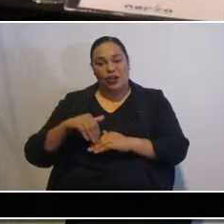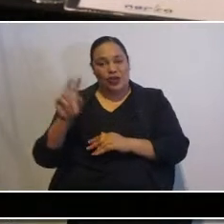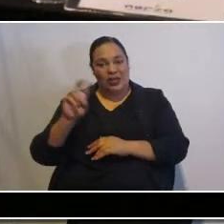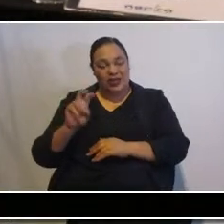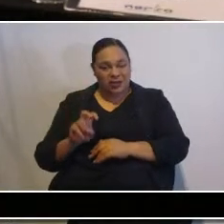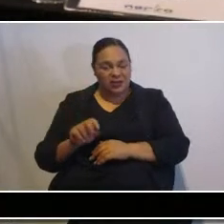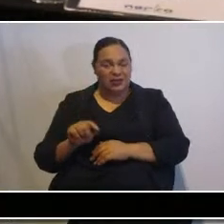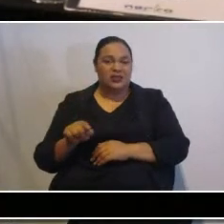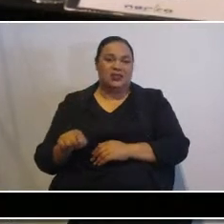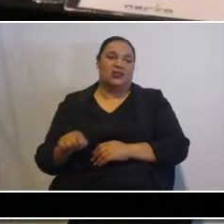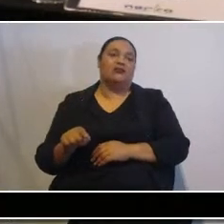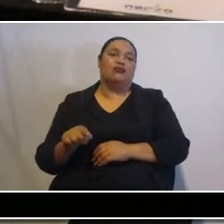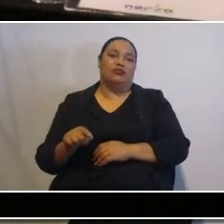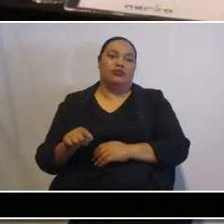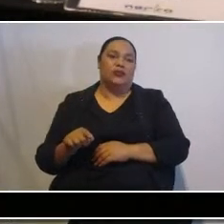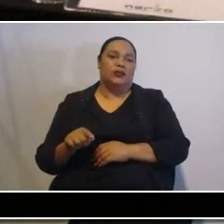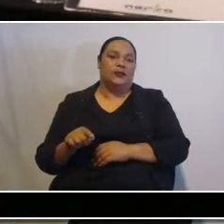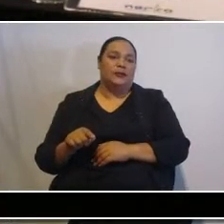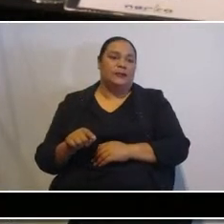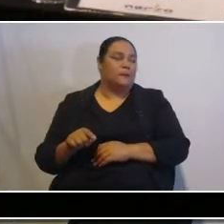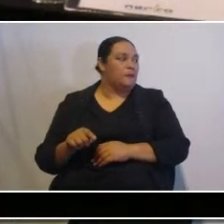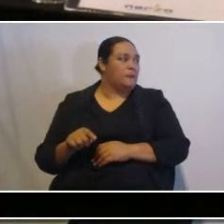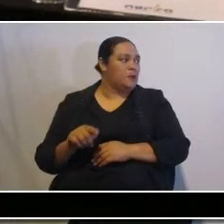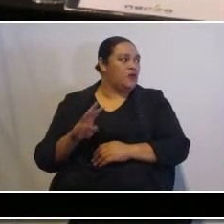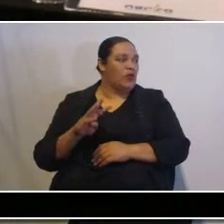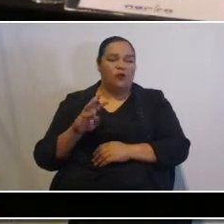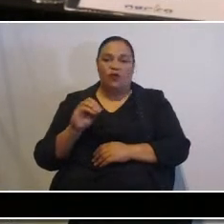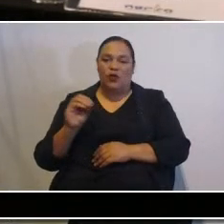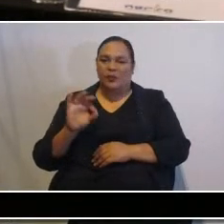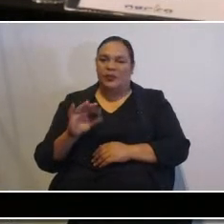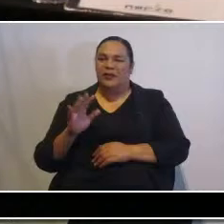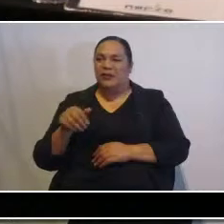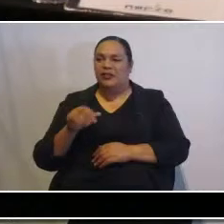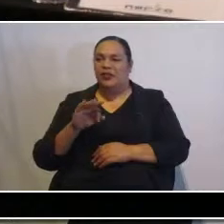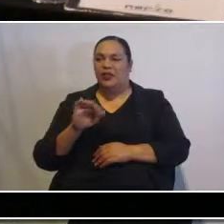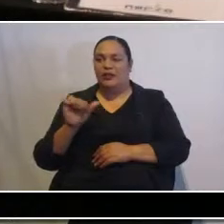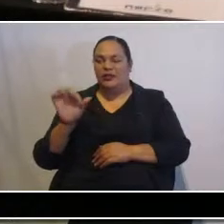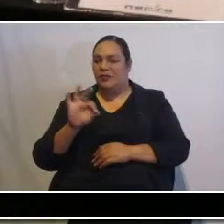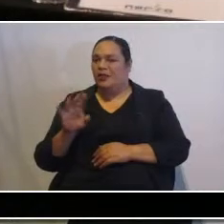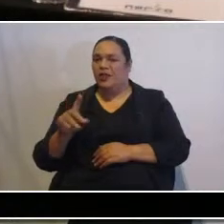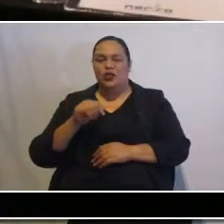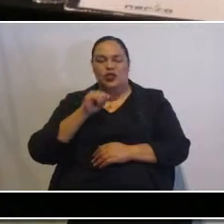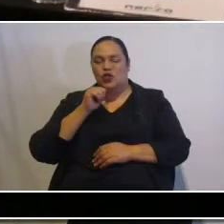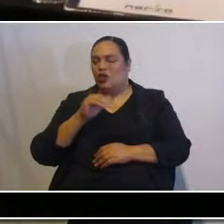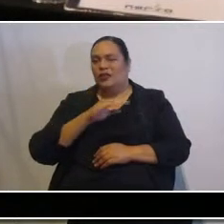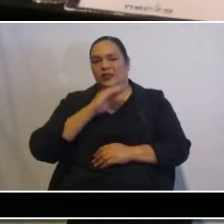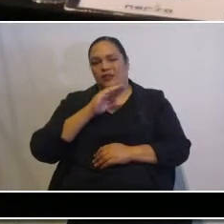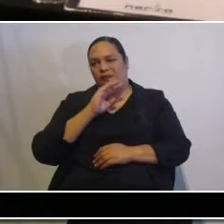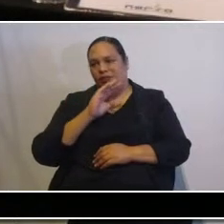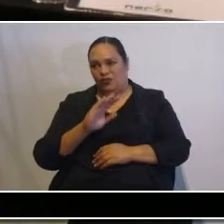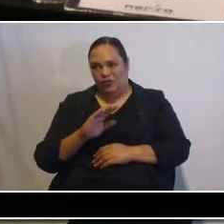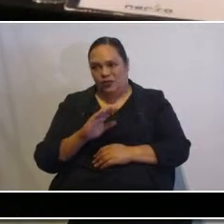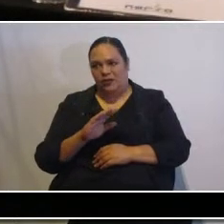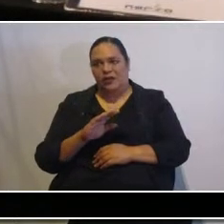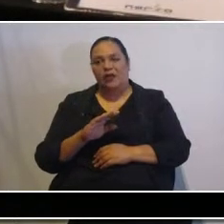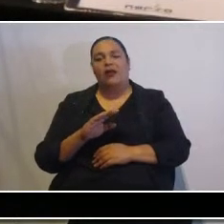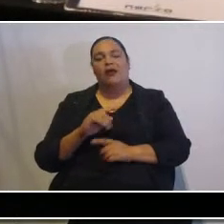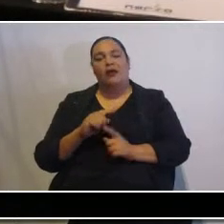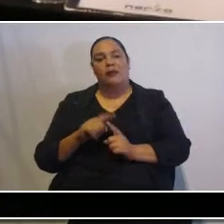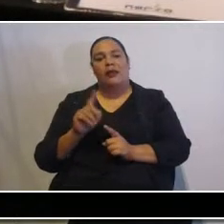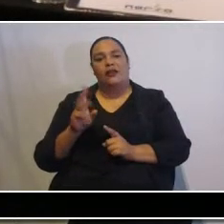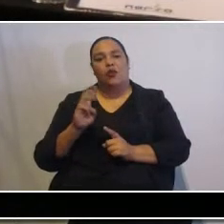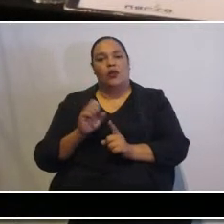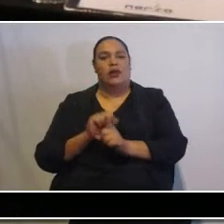of they say 40% is 36% is not efficient, and that it